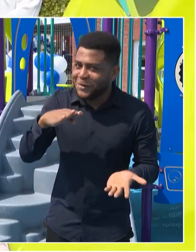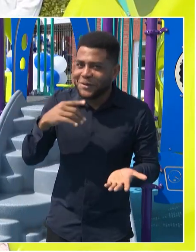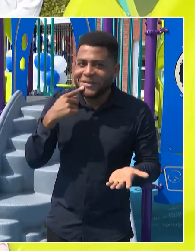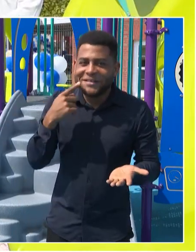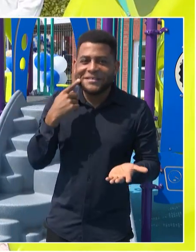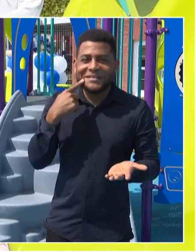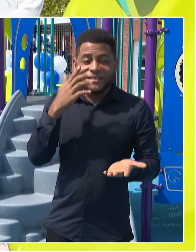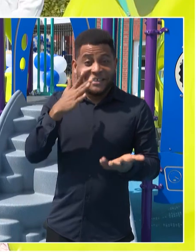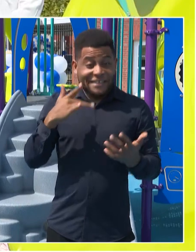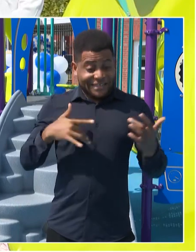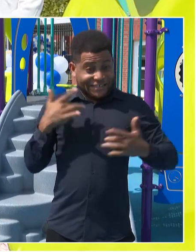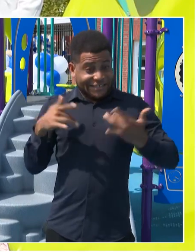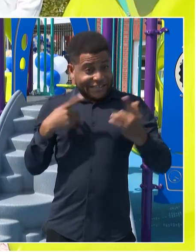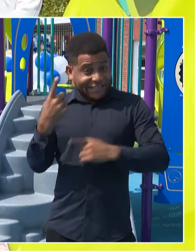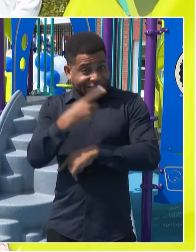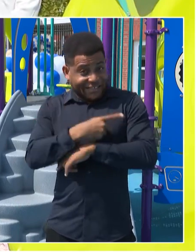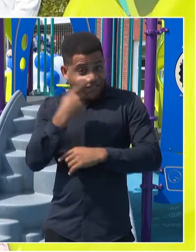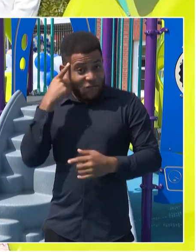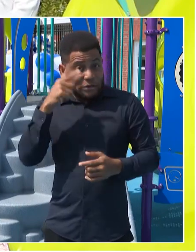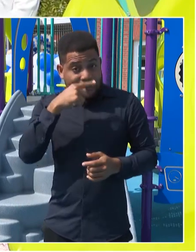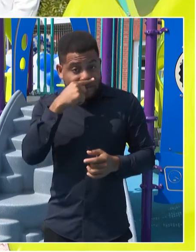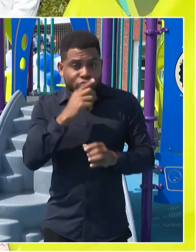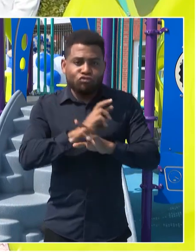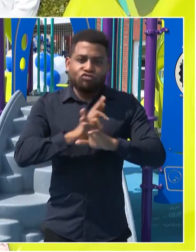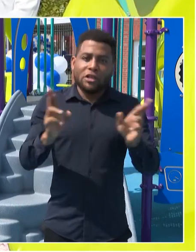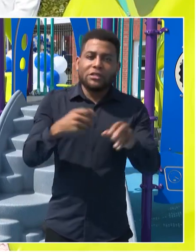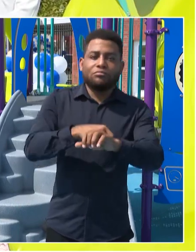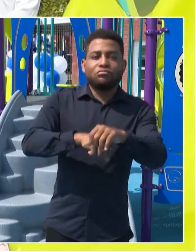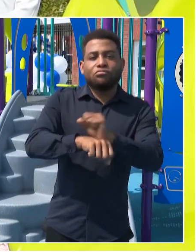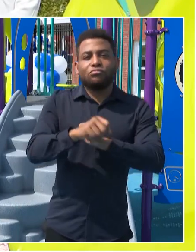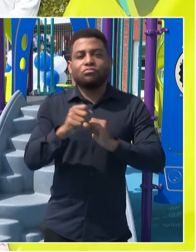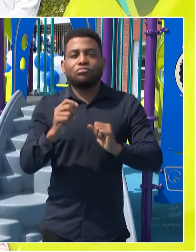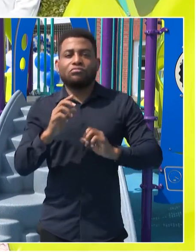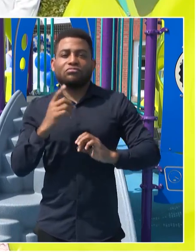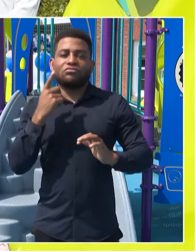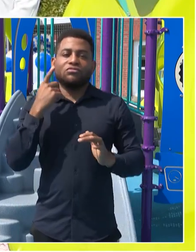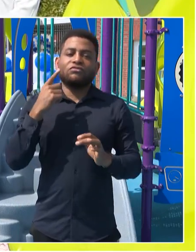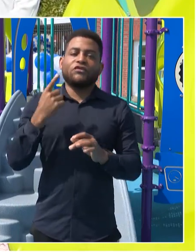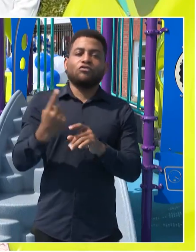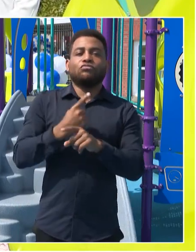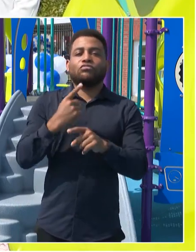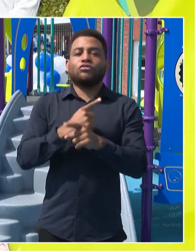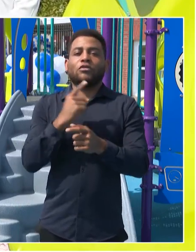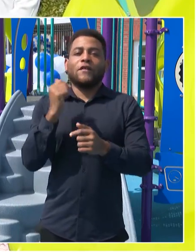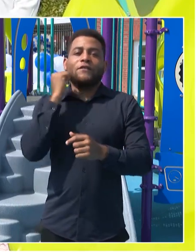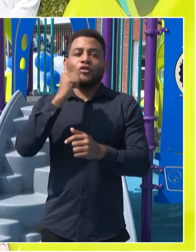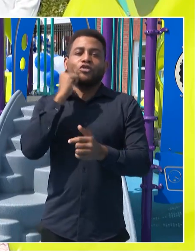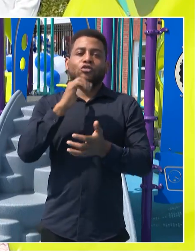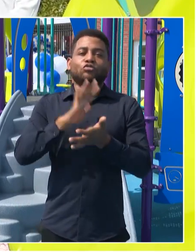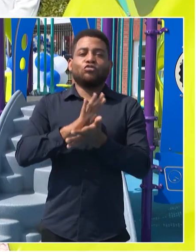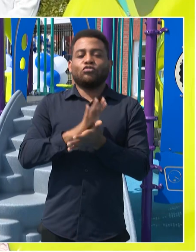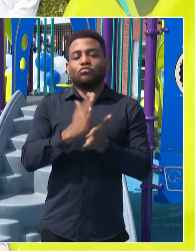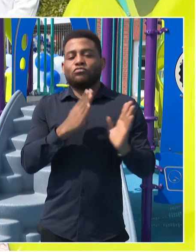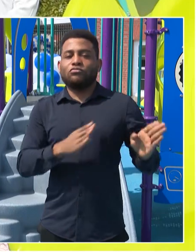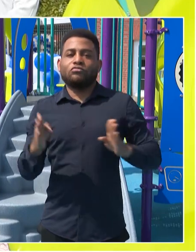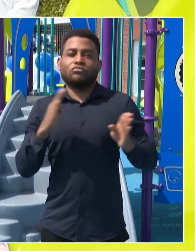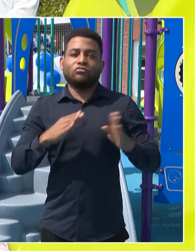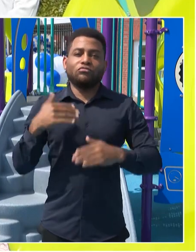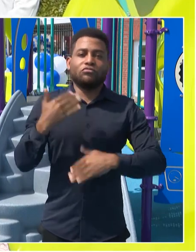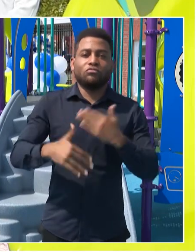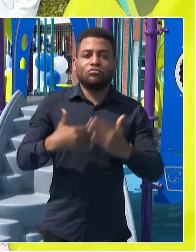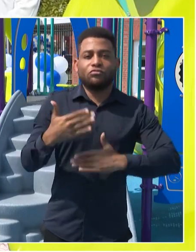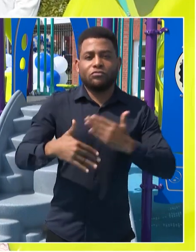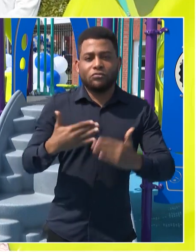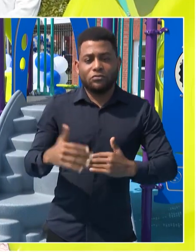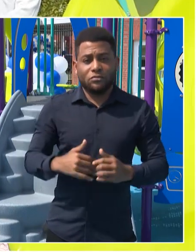routines and excited about learning, and I'm really happy about that. I'm really proud of our team at DC Public Schools. Let's hear